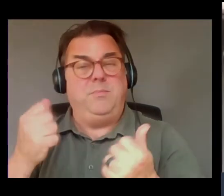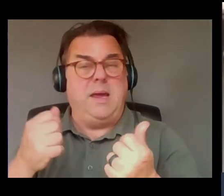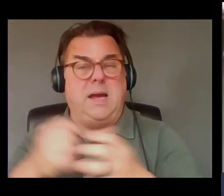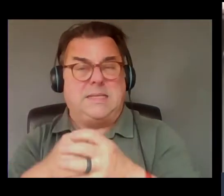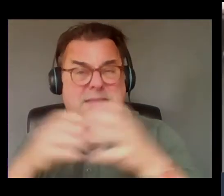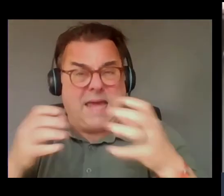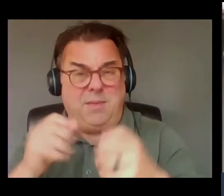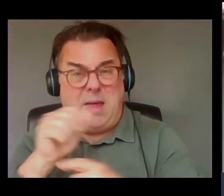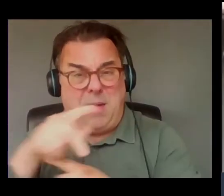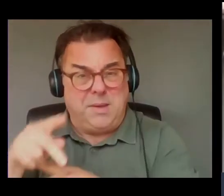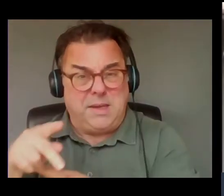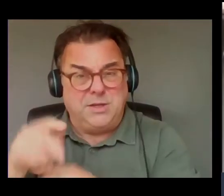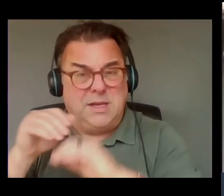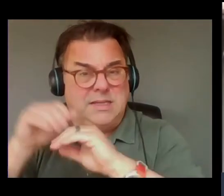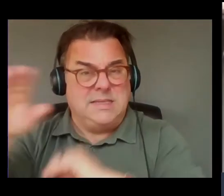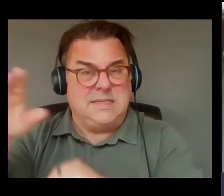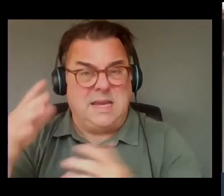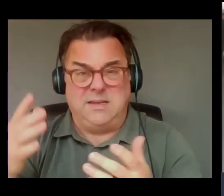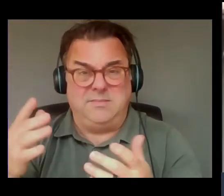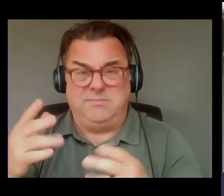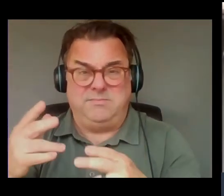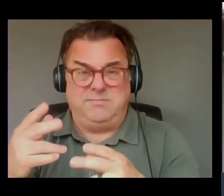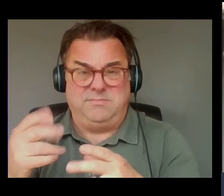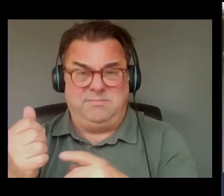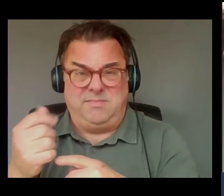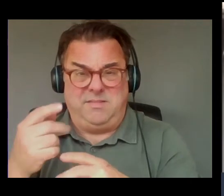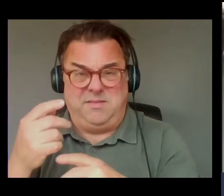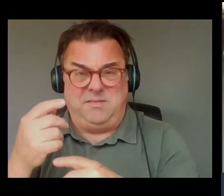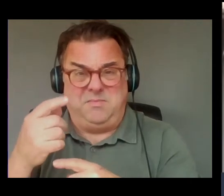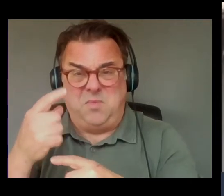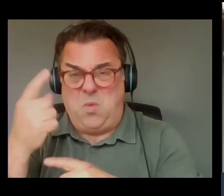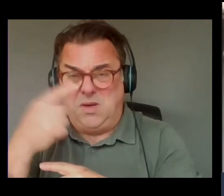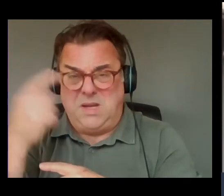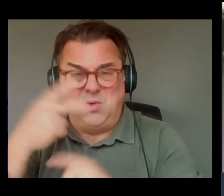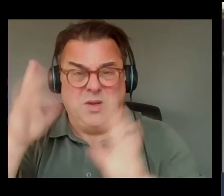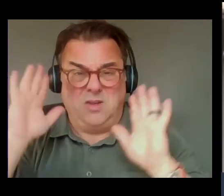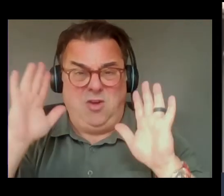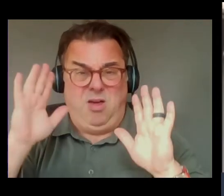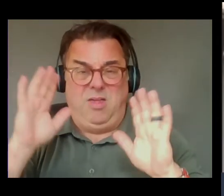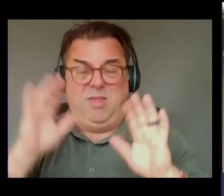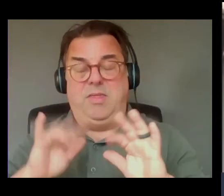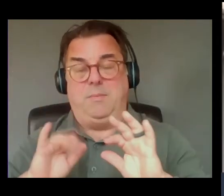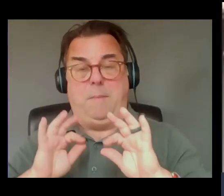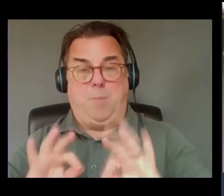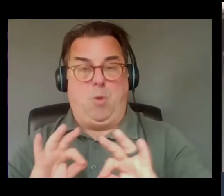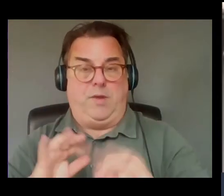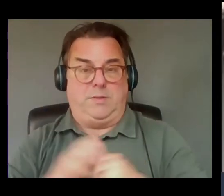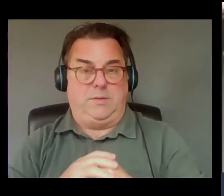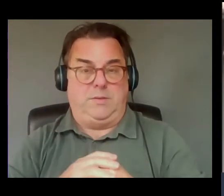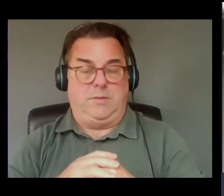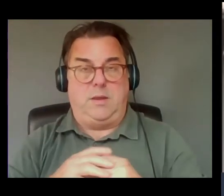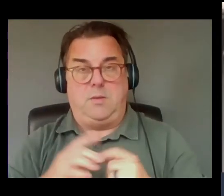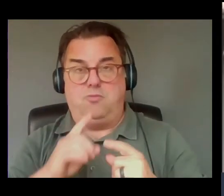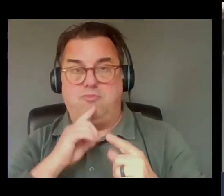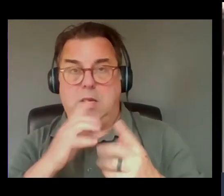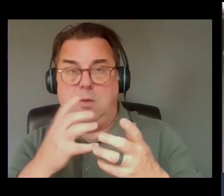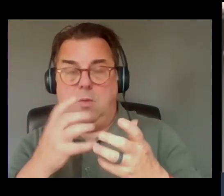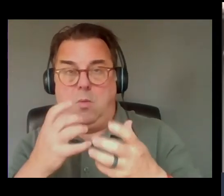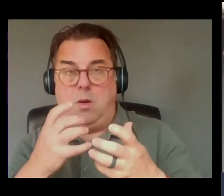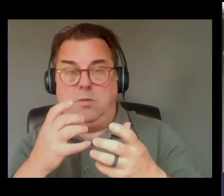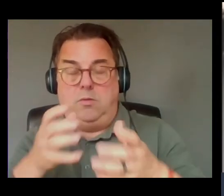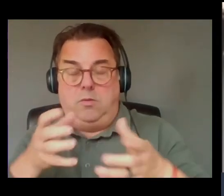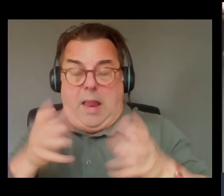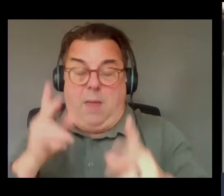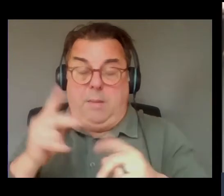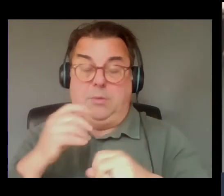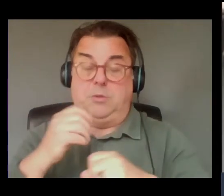ship it in a very short period of time, say a day or two. And that would be fantastic. I think we really want to enable people to build far more